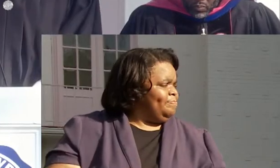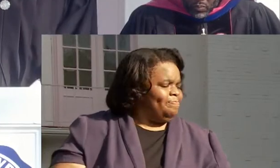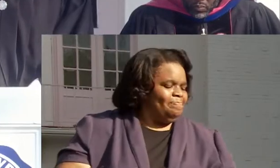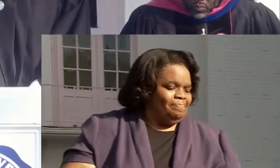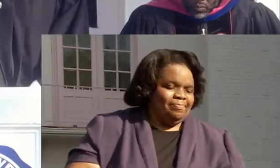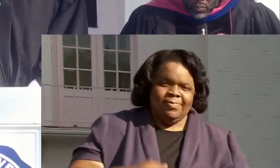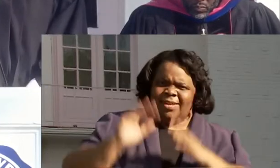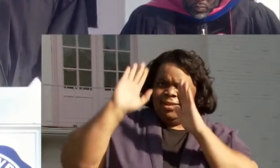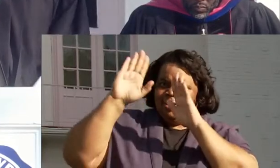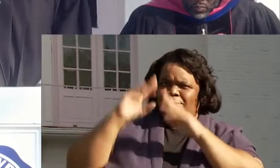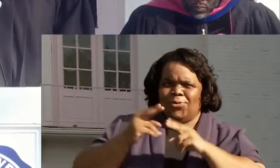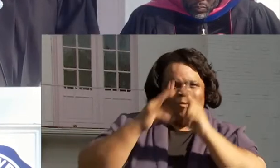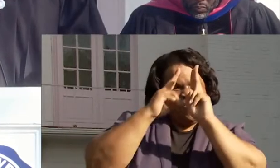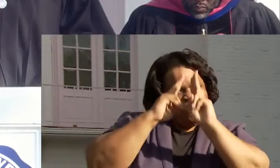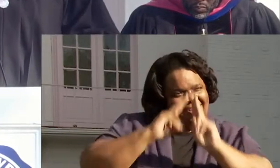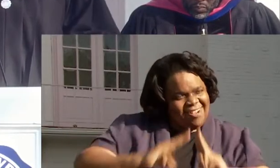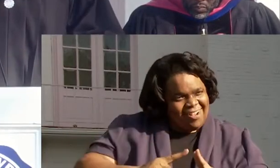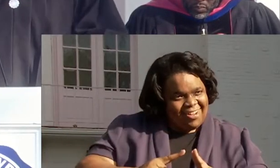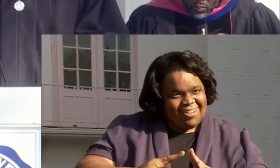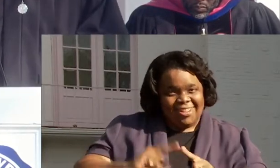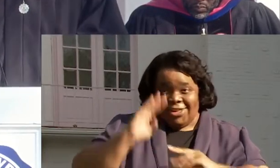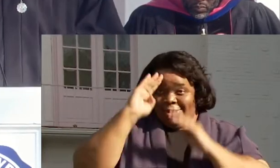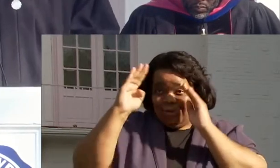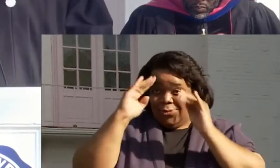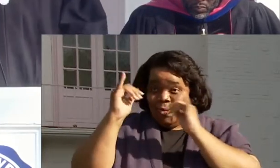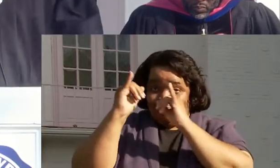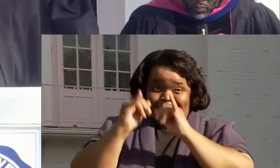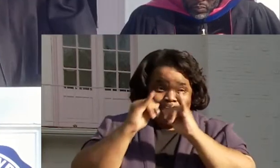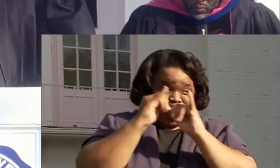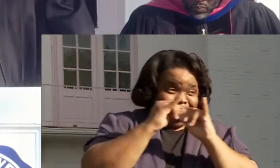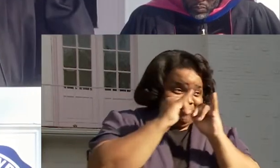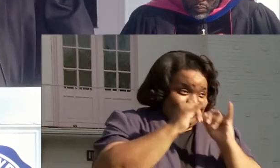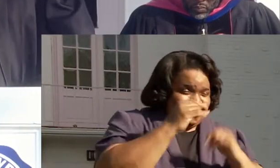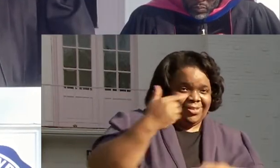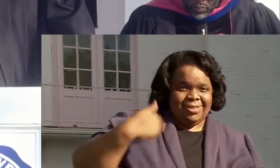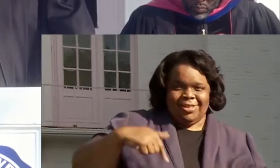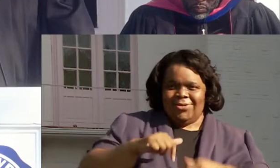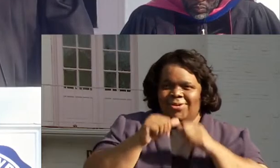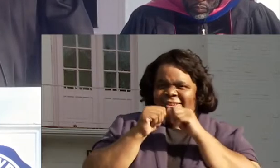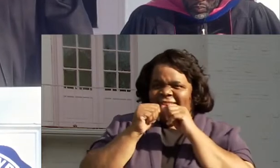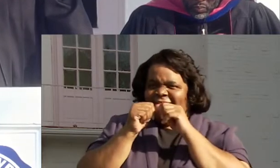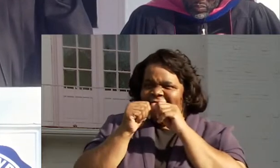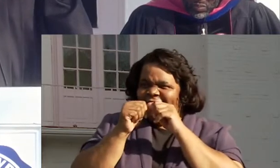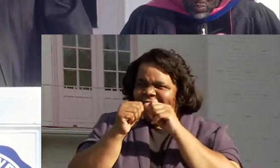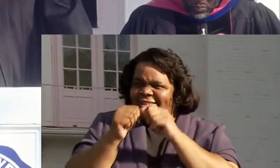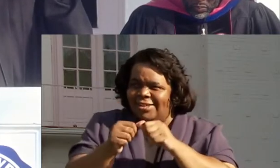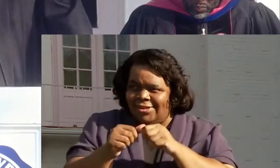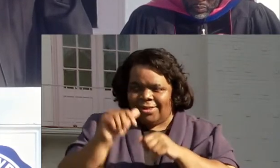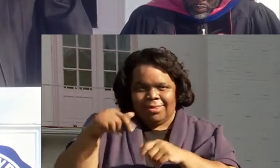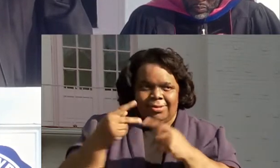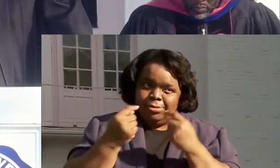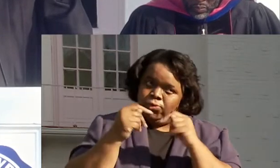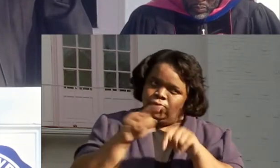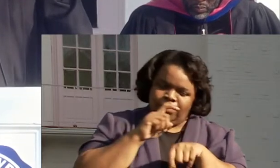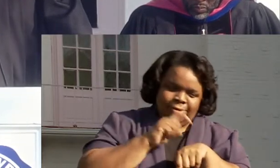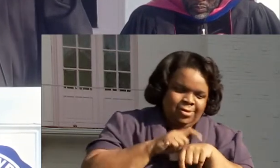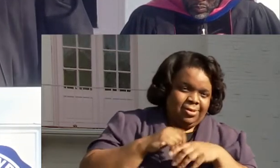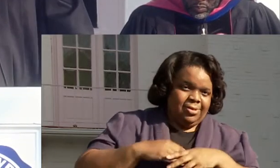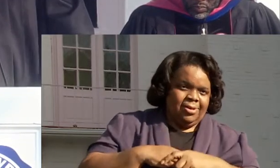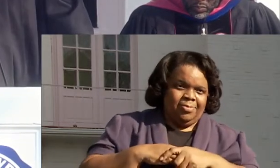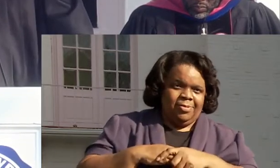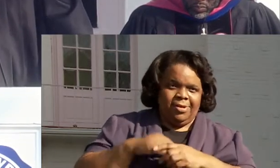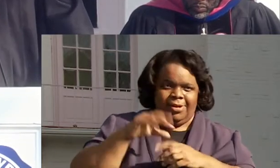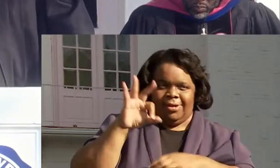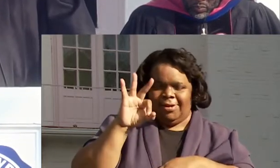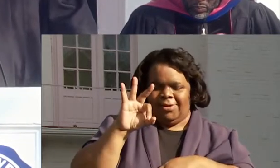great honor to officially greet each of you as we continue to persist through trying times. Frederick